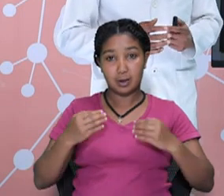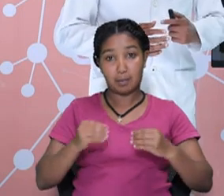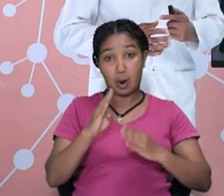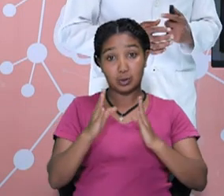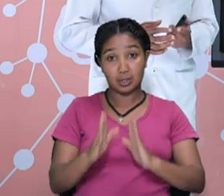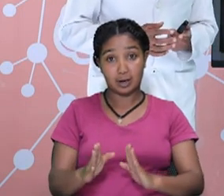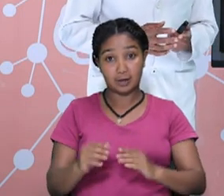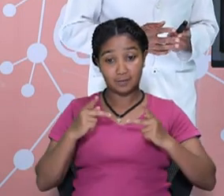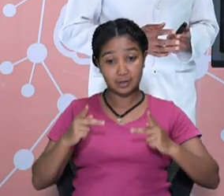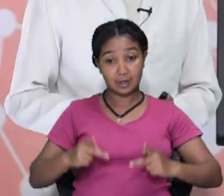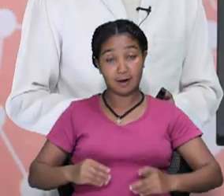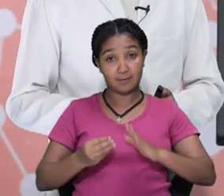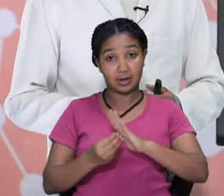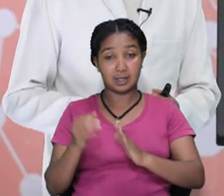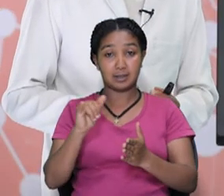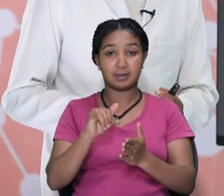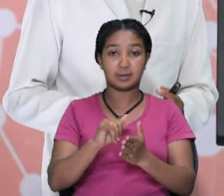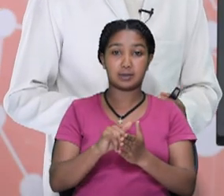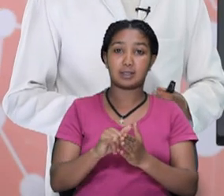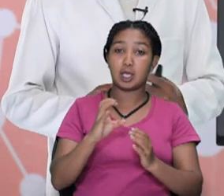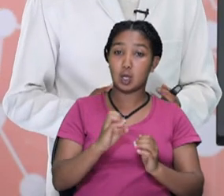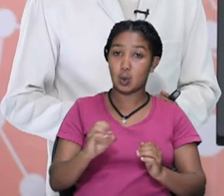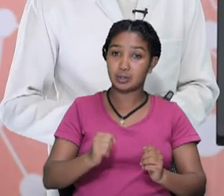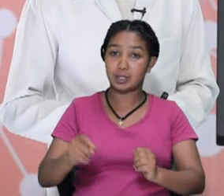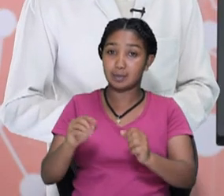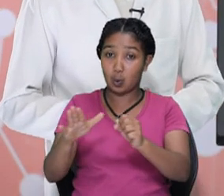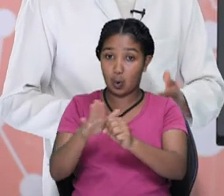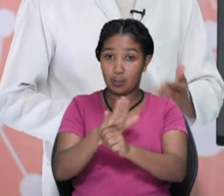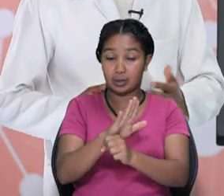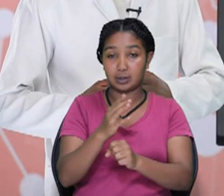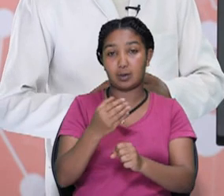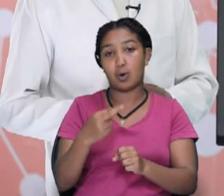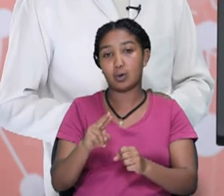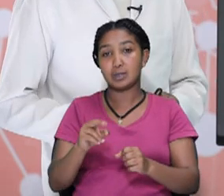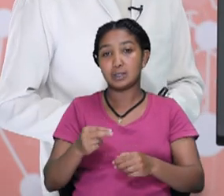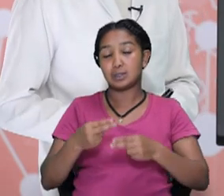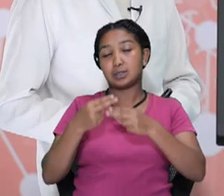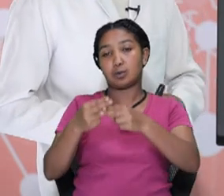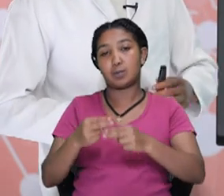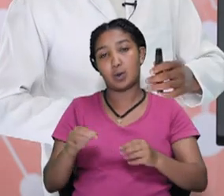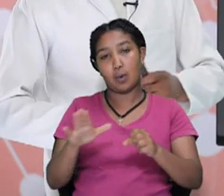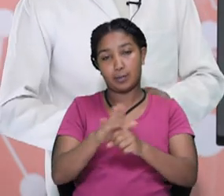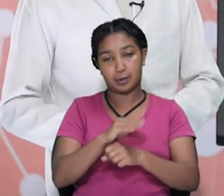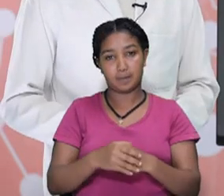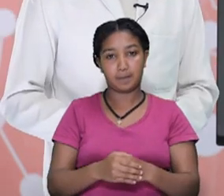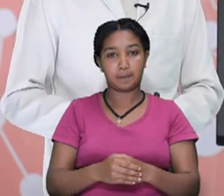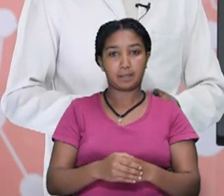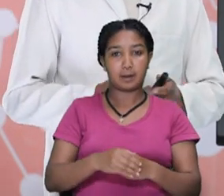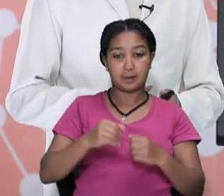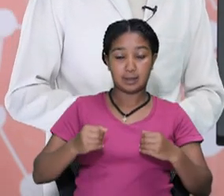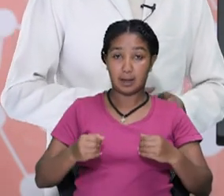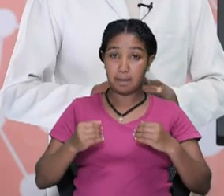and physical factors, the ecosystem is complete, or the ecosystem is said to be complete ecosystems. The